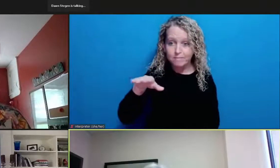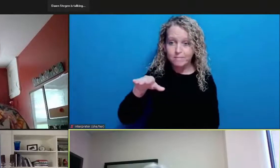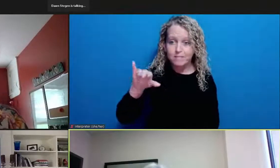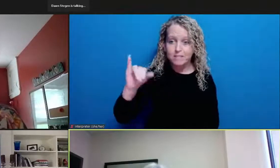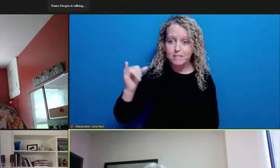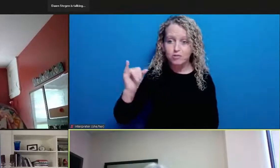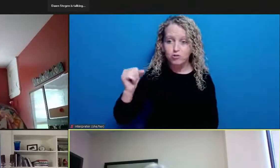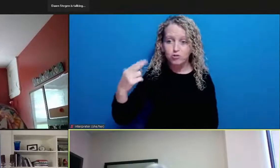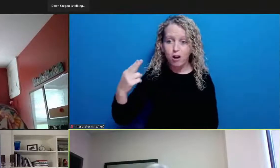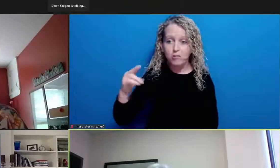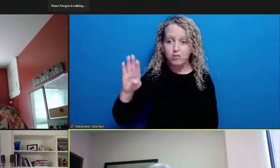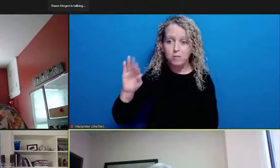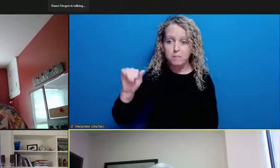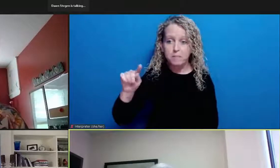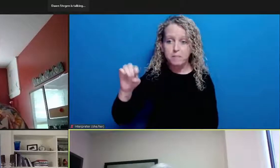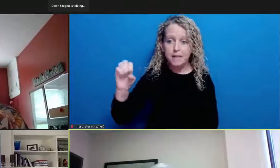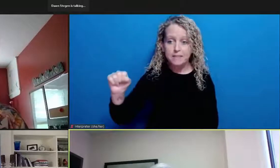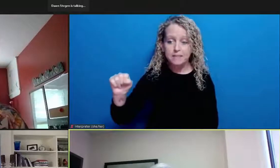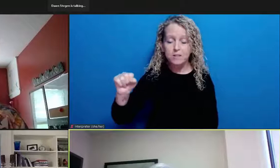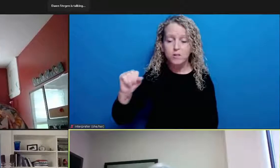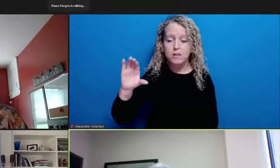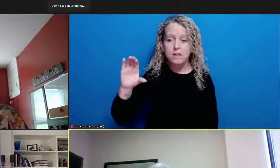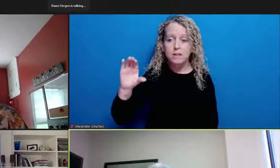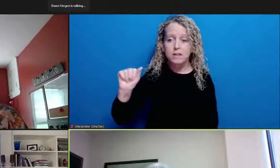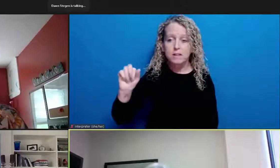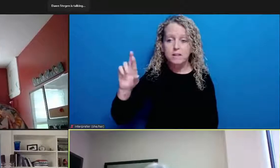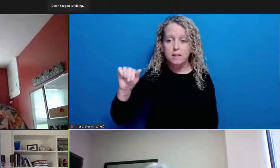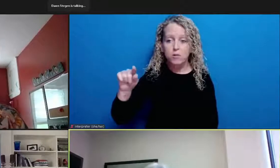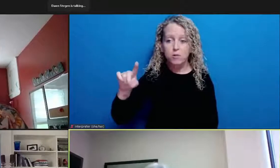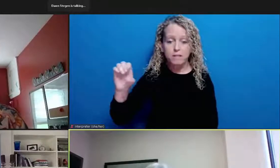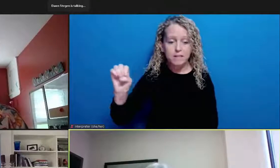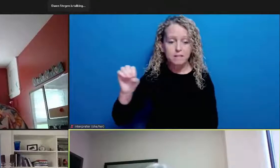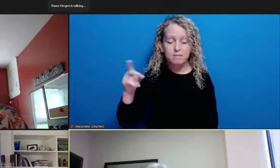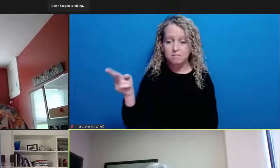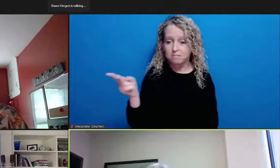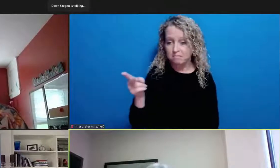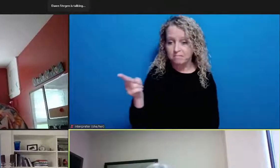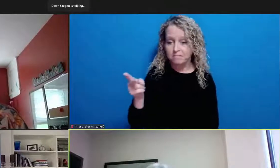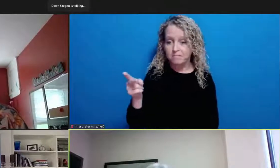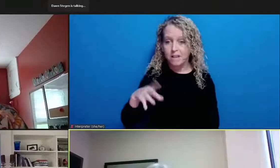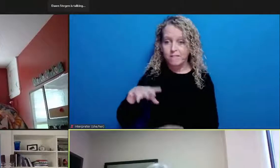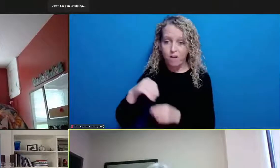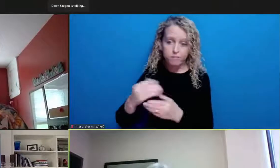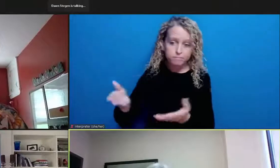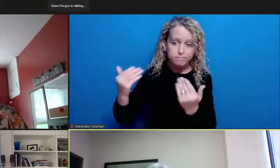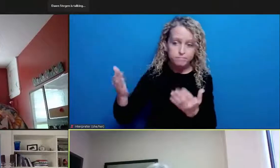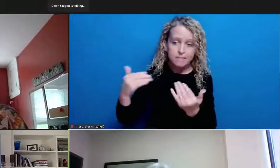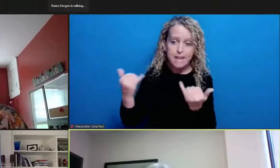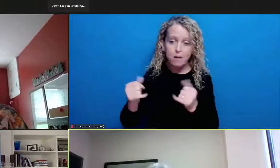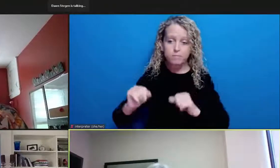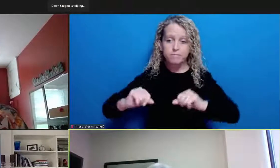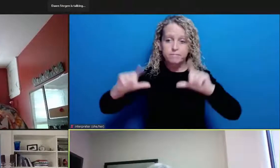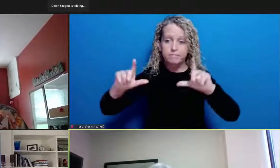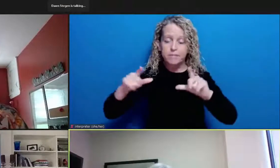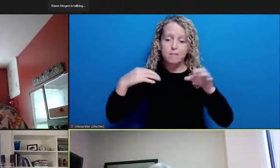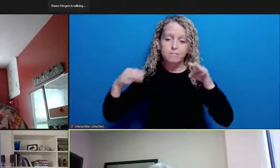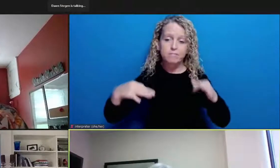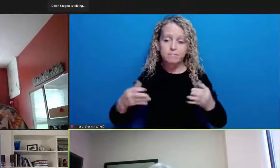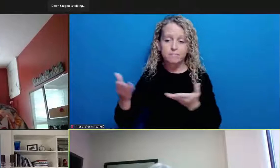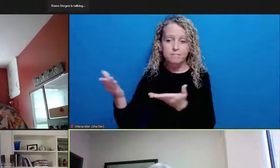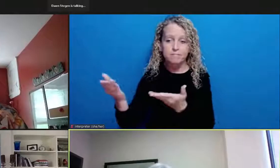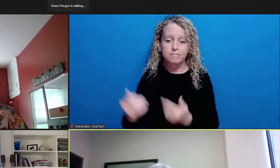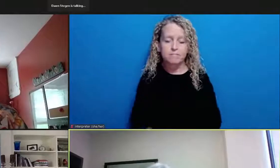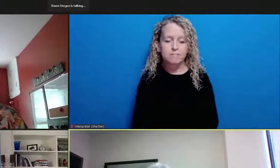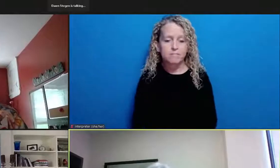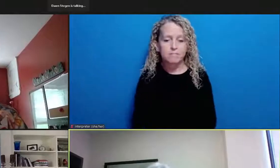Bates or Carolyn Reed Kendall, who both deal with compliance and enforcement and the built environment, want to jump in, I'll suggest that they